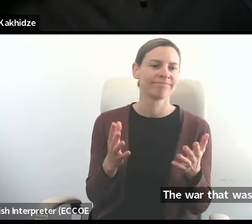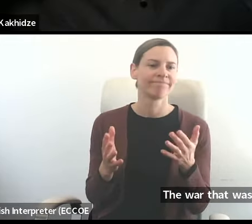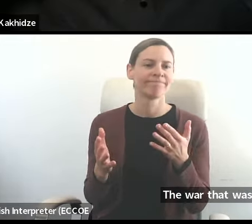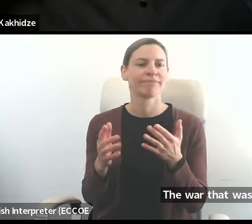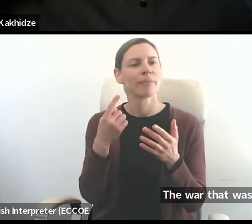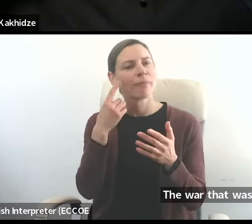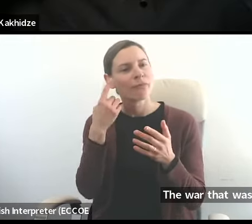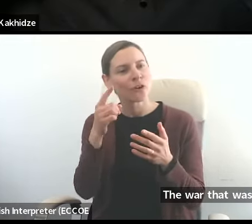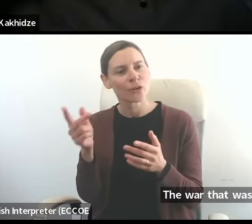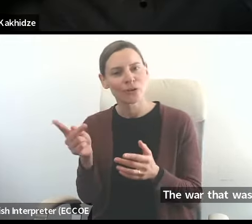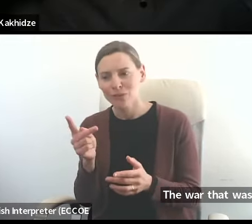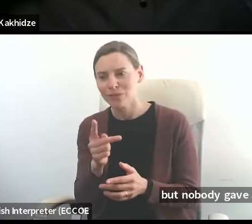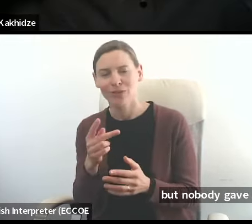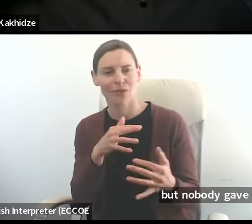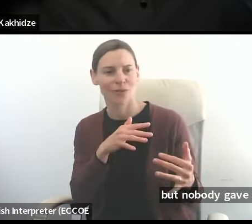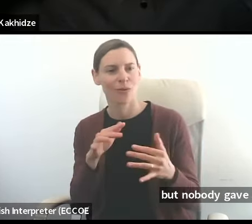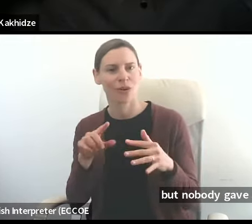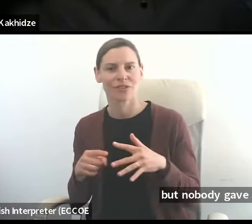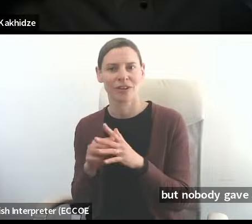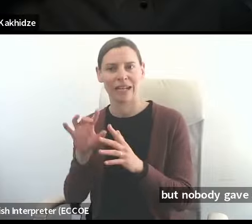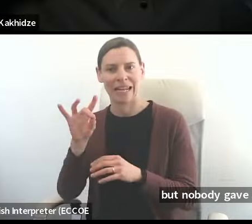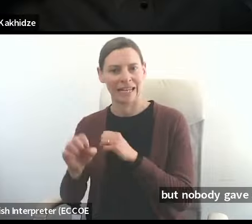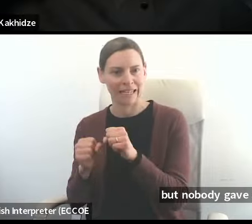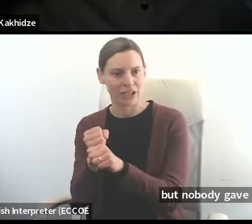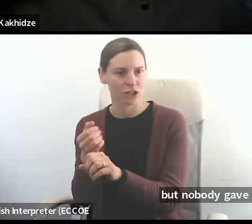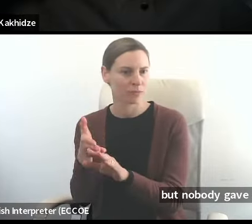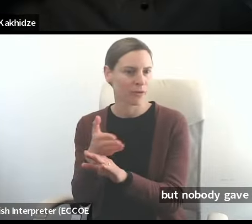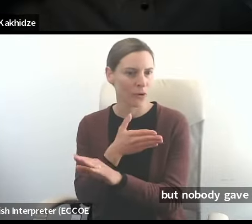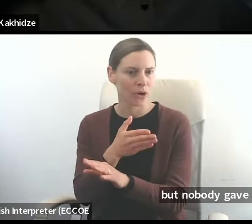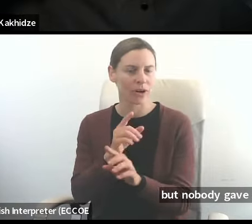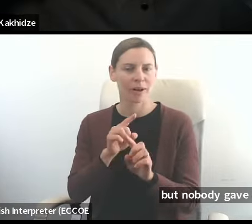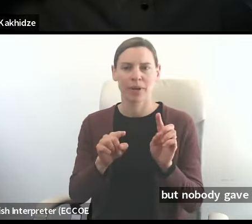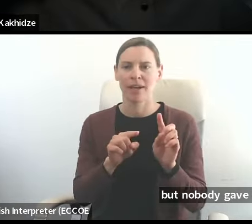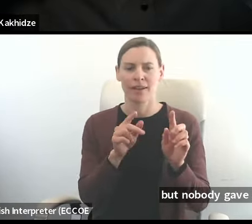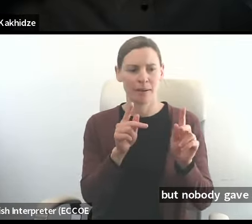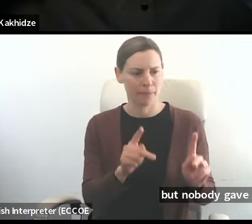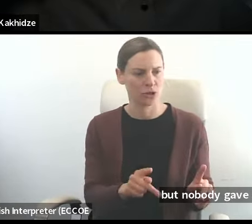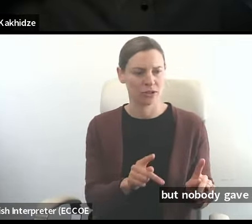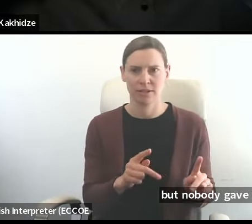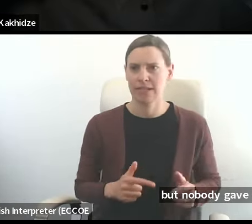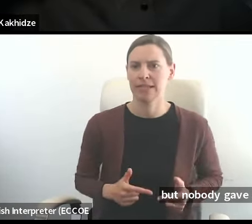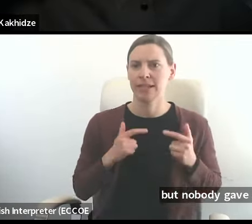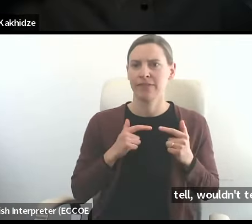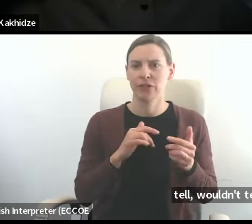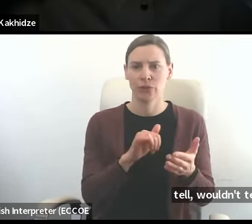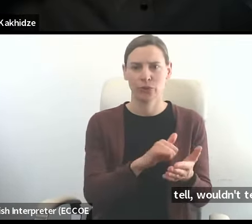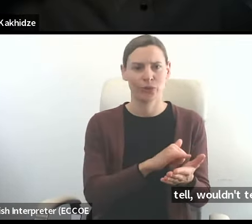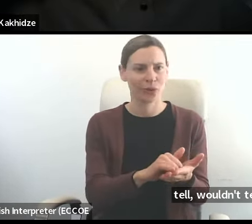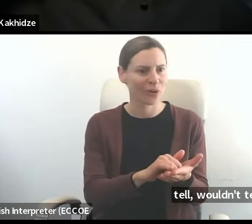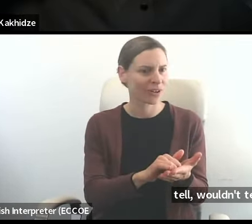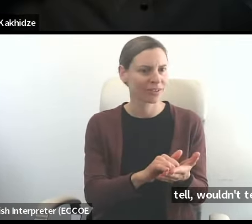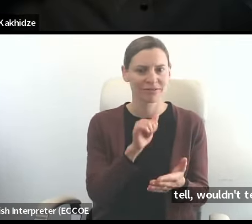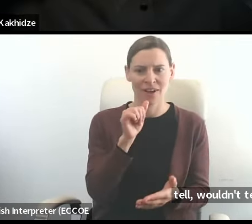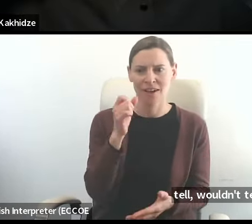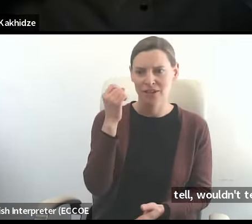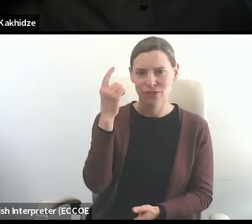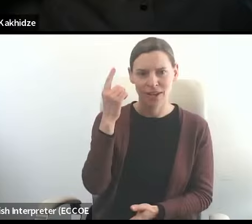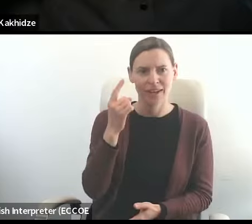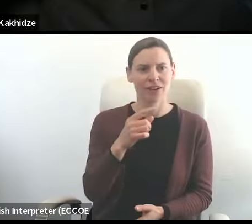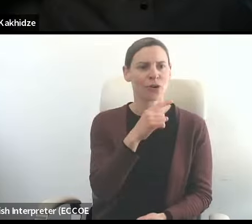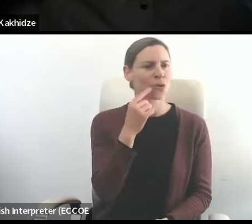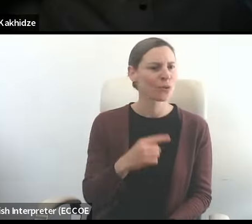New Yorker wouldn't tell a difference between Russian and Ukrainian. People mostly didn't know that Ukrainian language